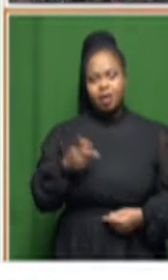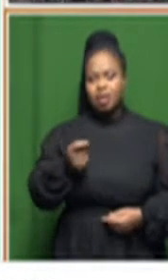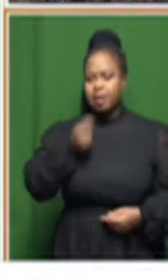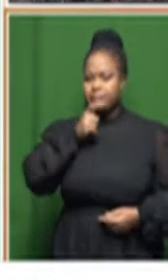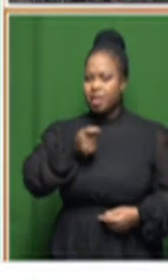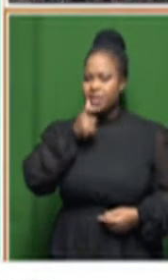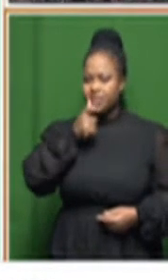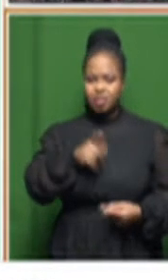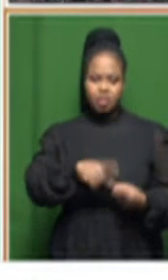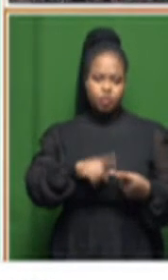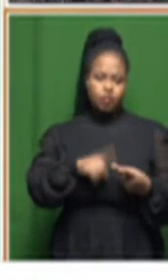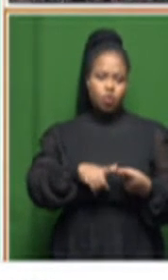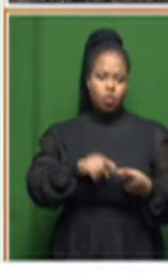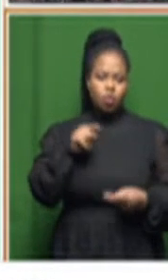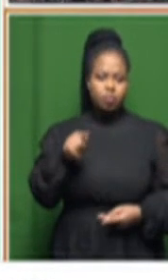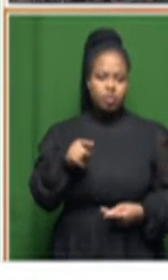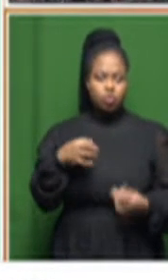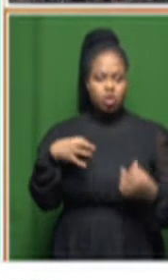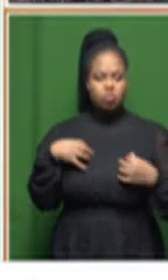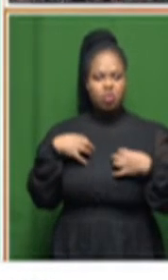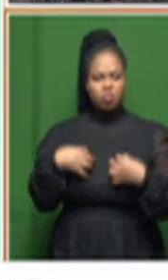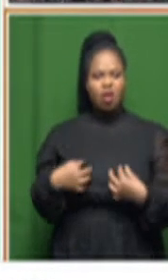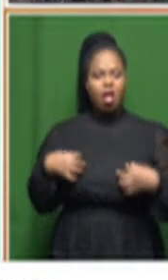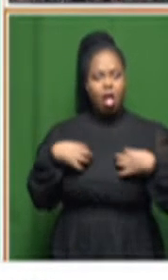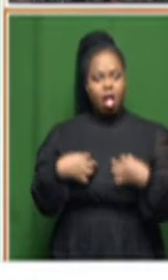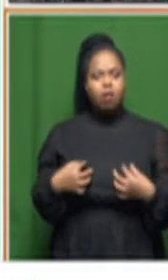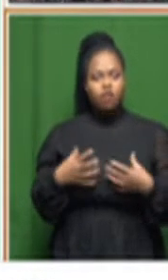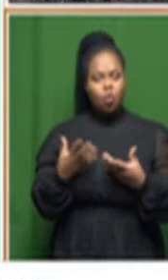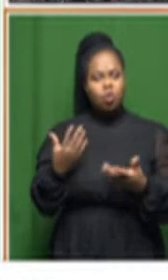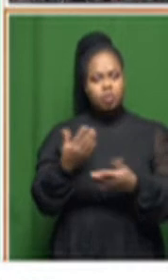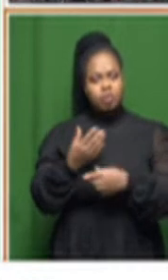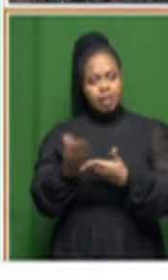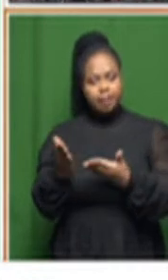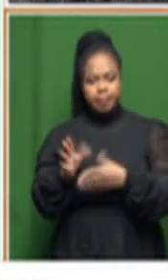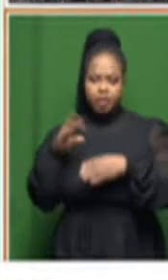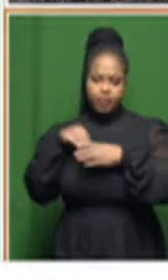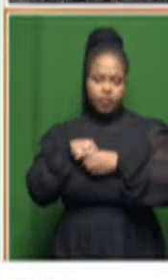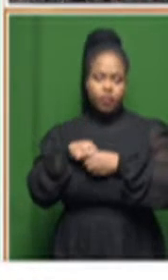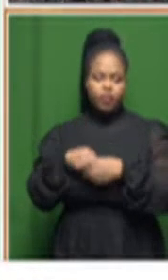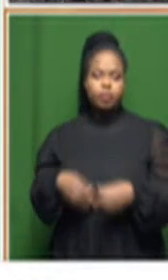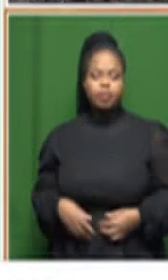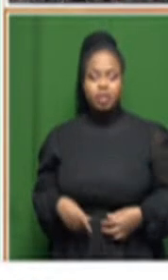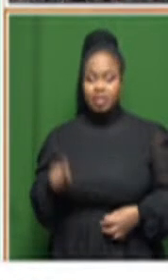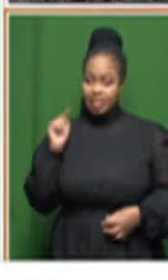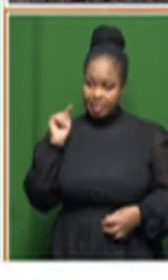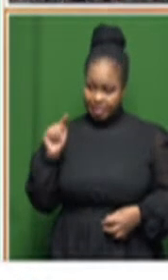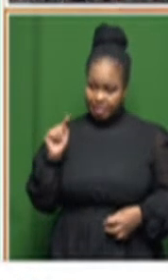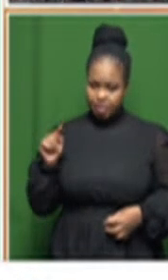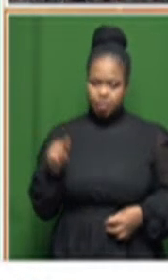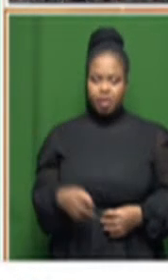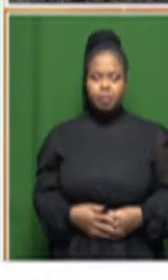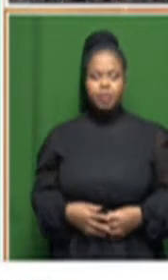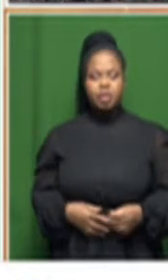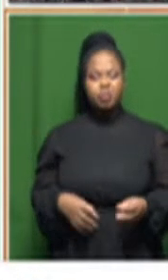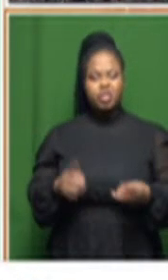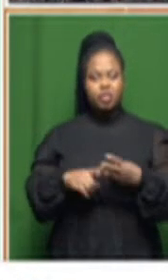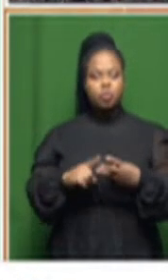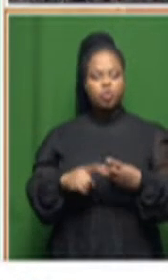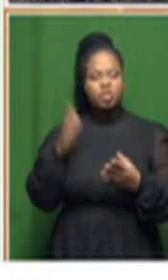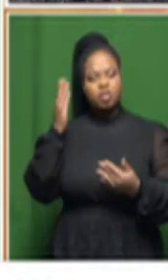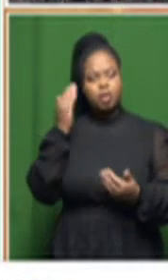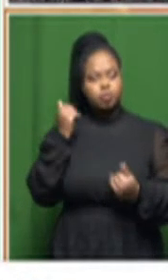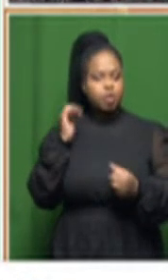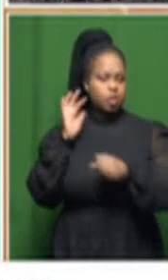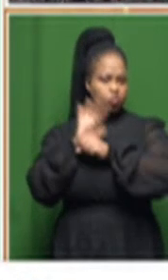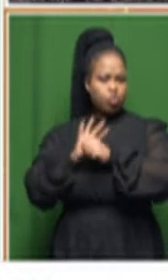to other treatments. There could be trauma involved. So for this purpose also, looking at the expected background rates